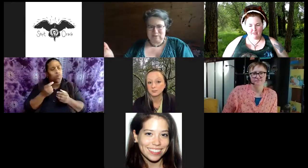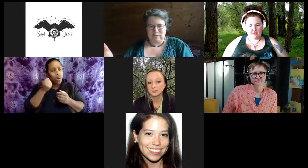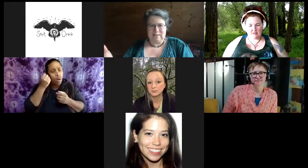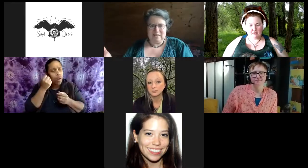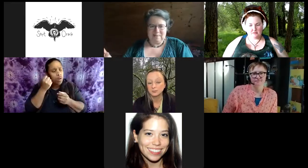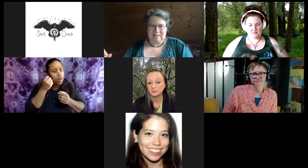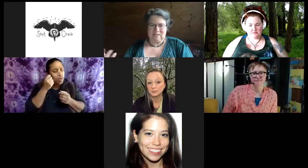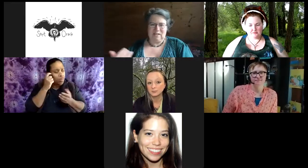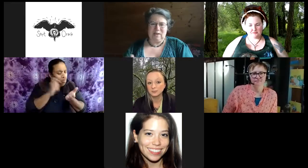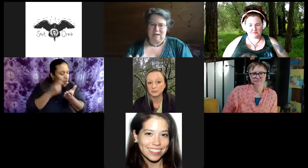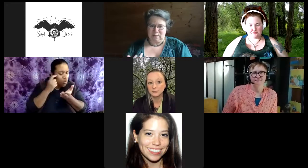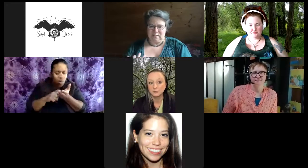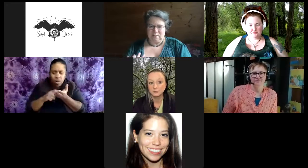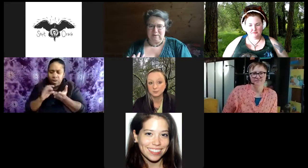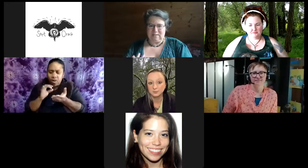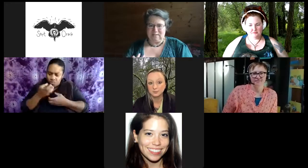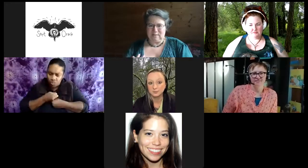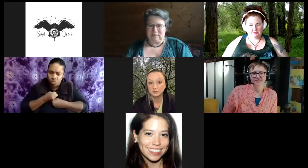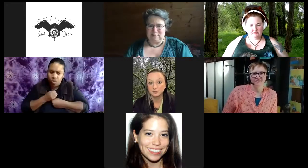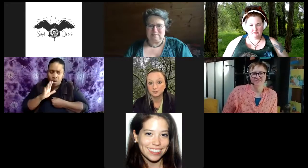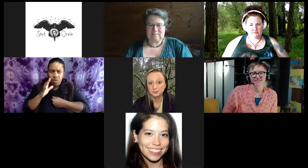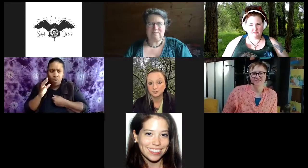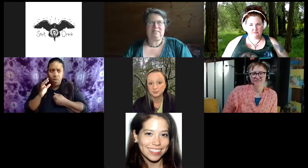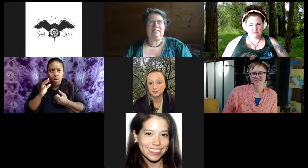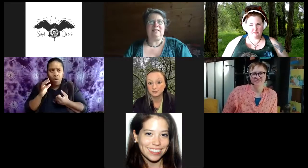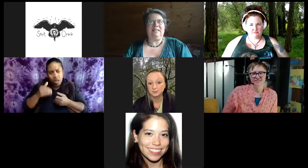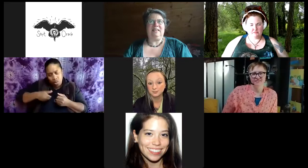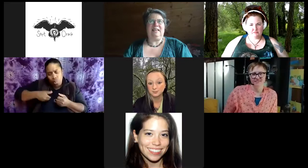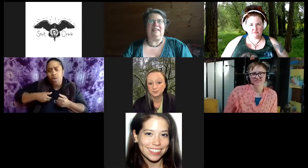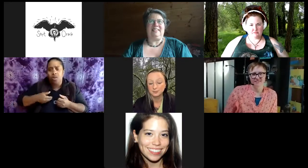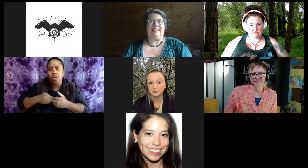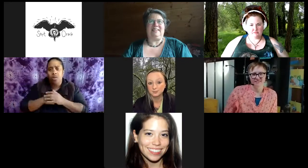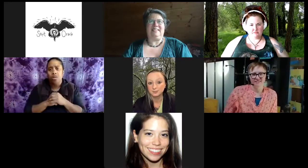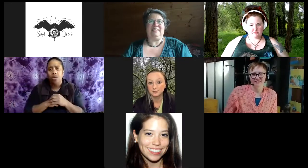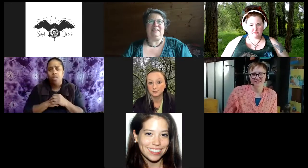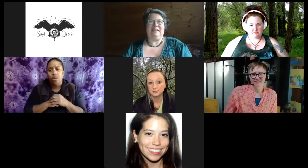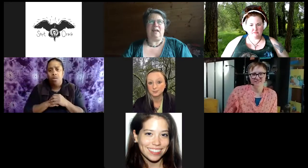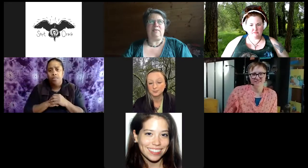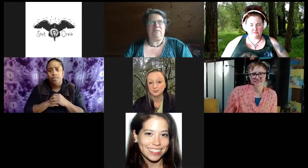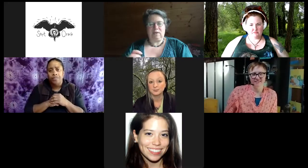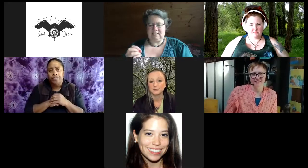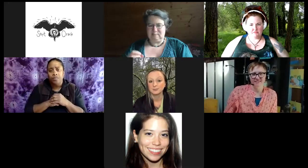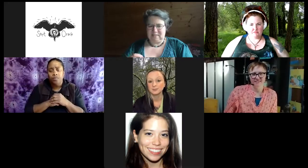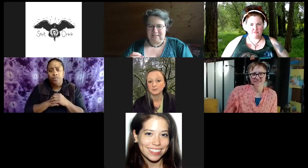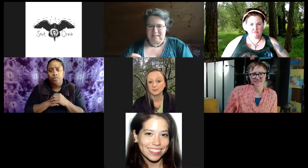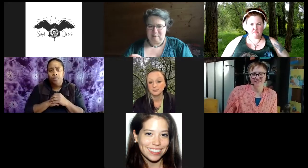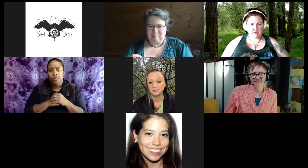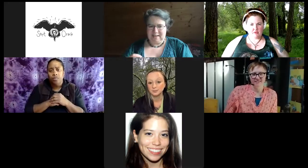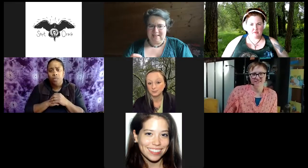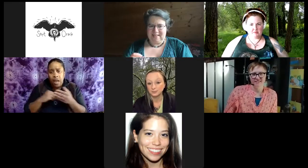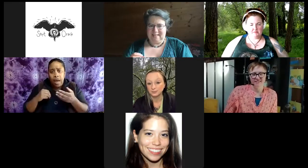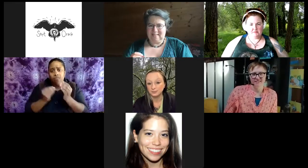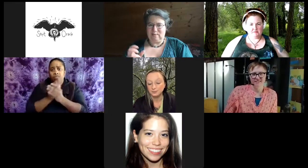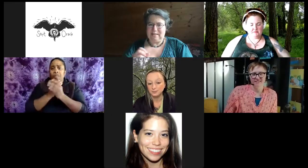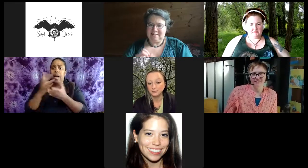what's true. That's really a way that everyone can open to their intuition. And I mean, foraging specifically, there might